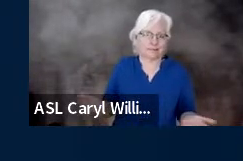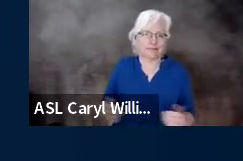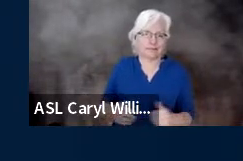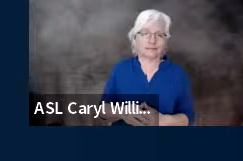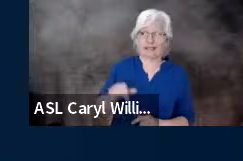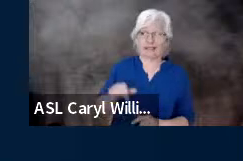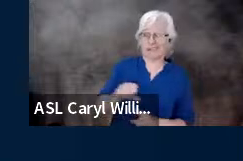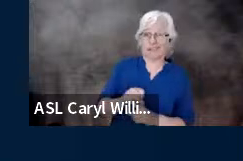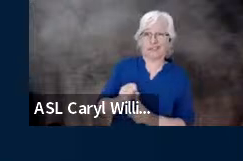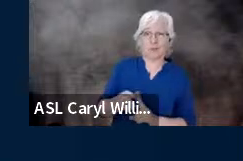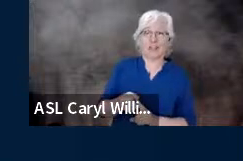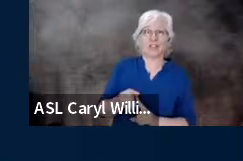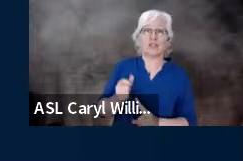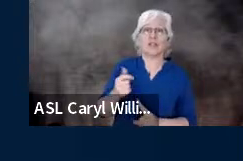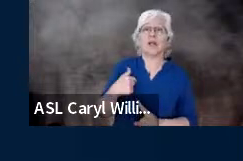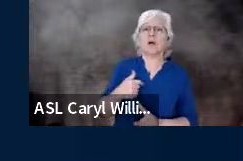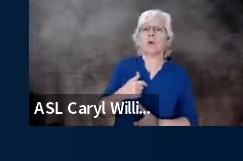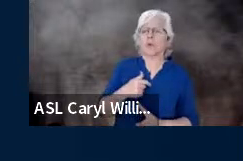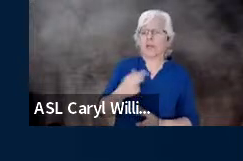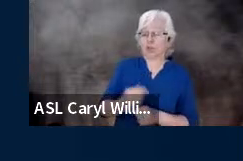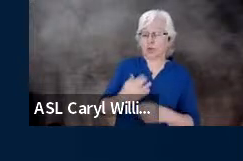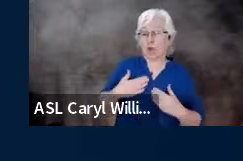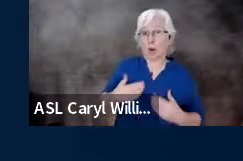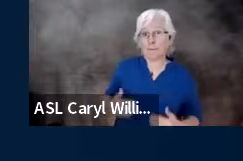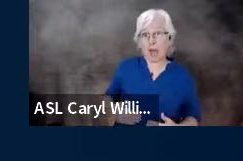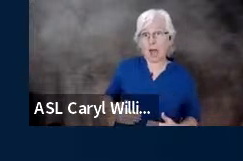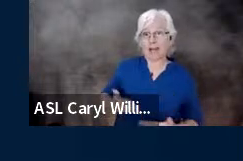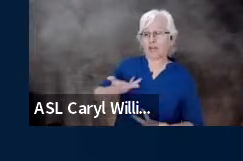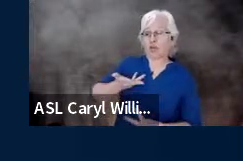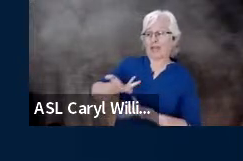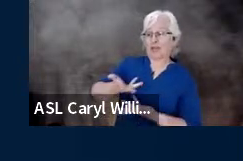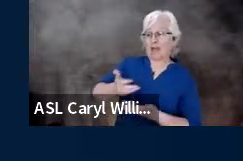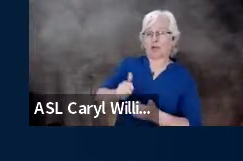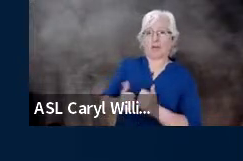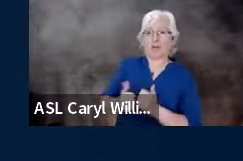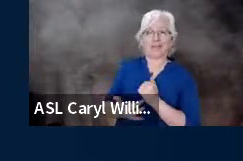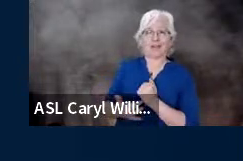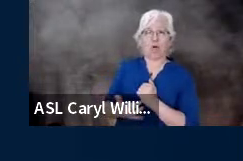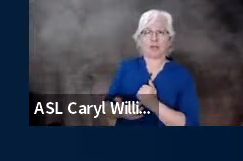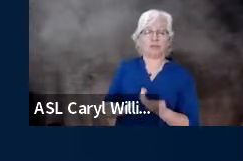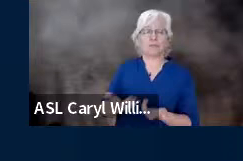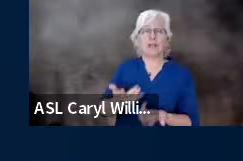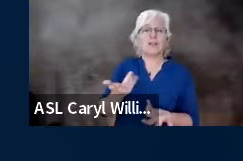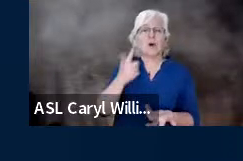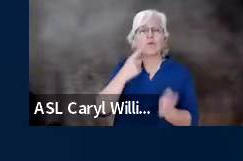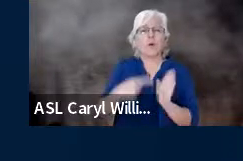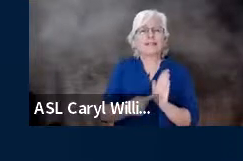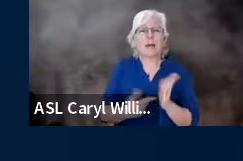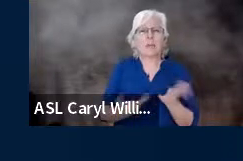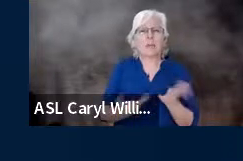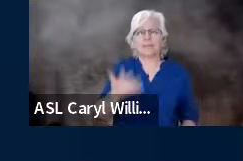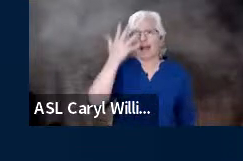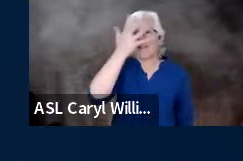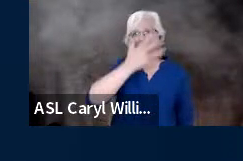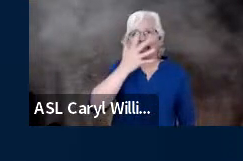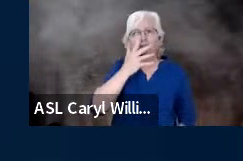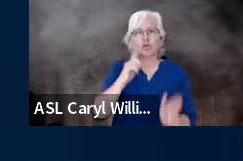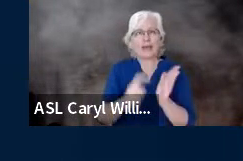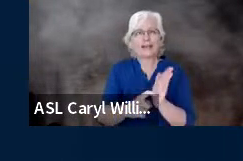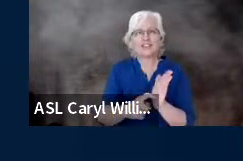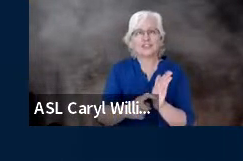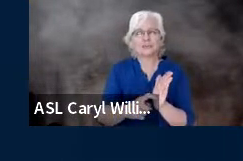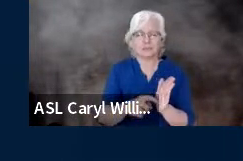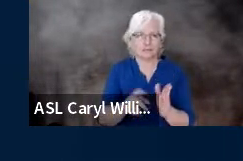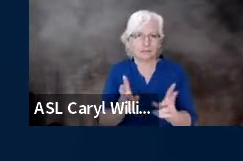case, interact with technology. And so facial recognition, people are fairly familiar